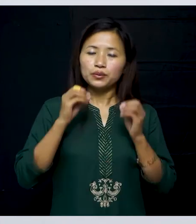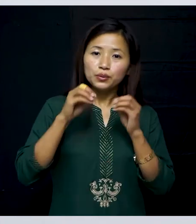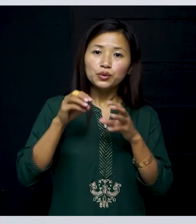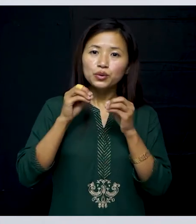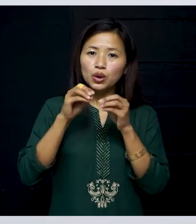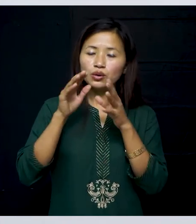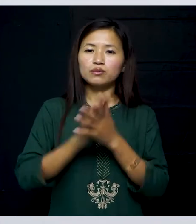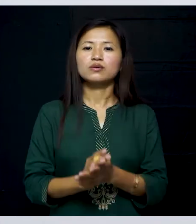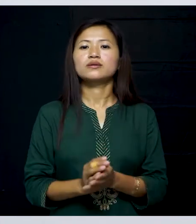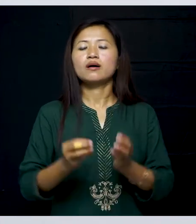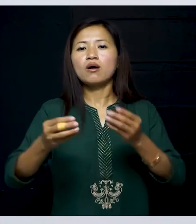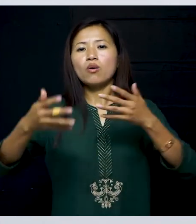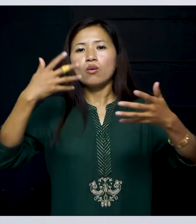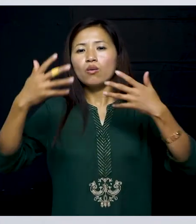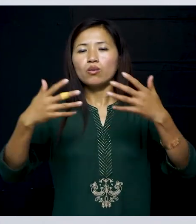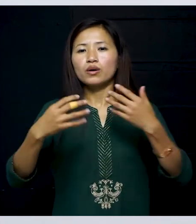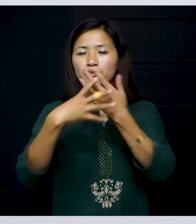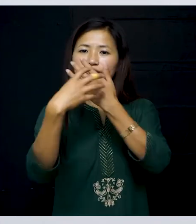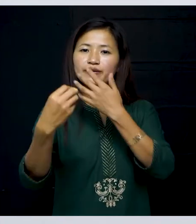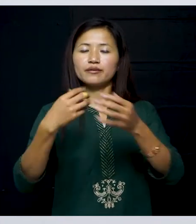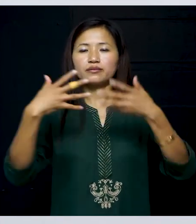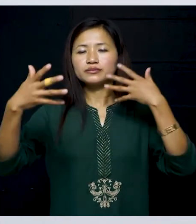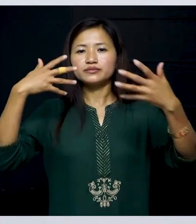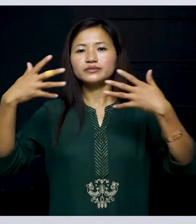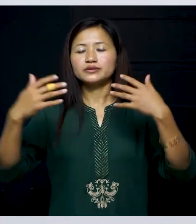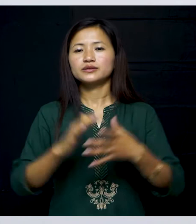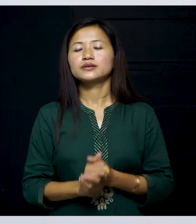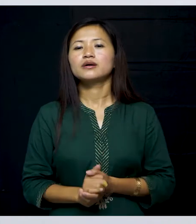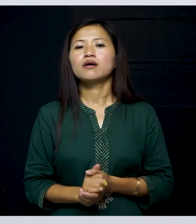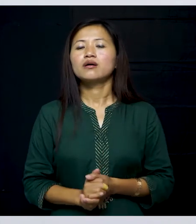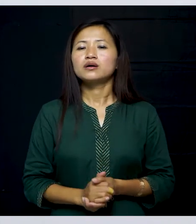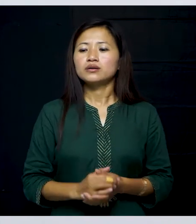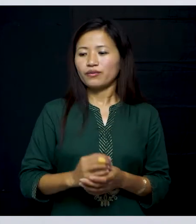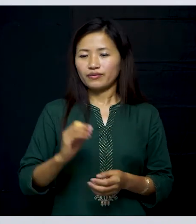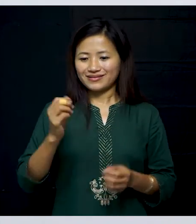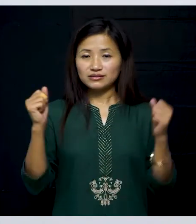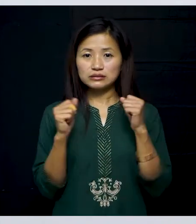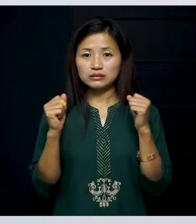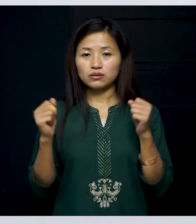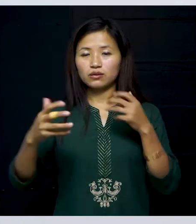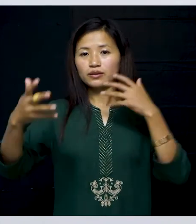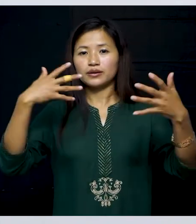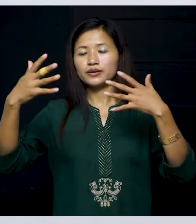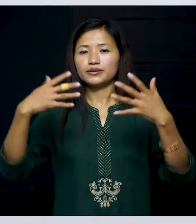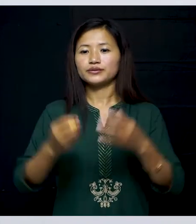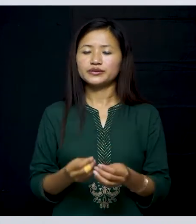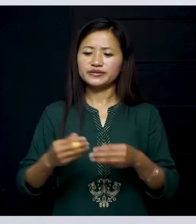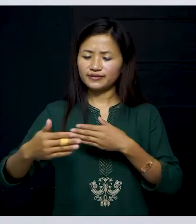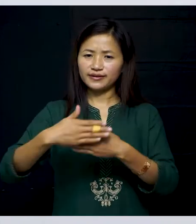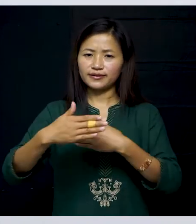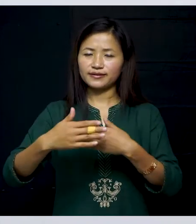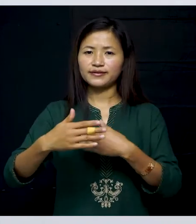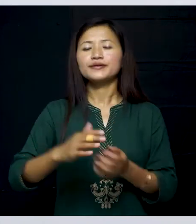the warm air present near the fire, if you blow, the cold air would go near the fire and then put it